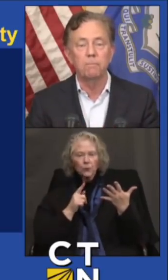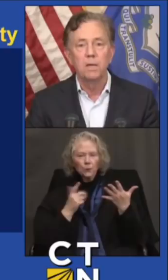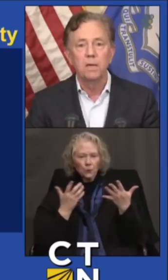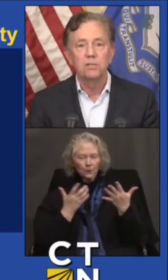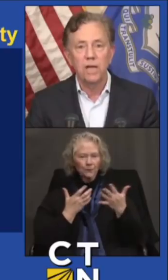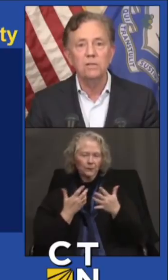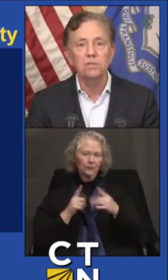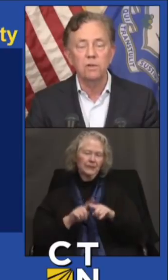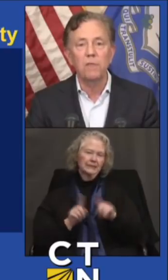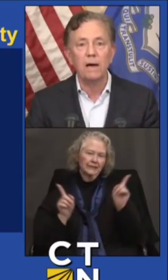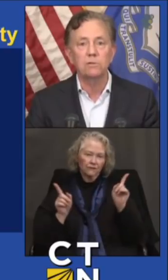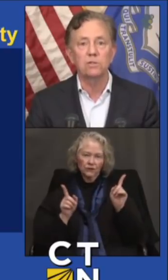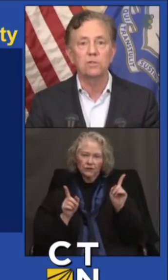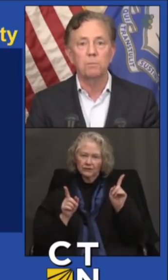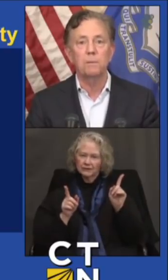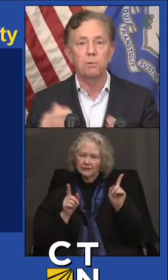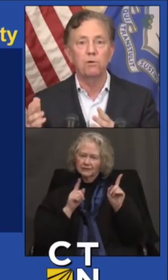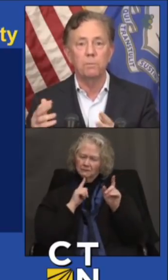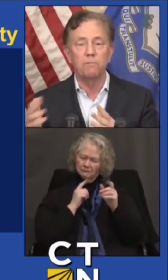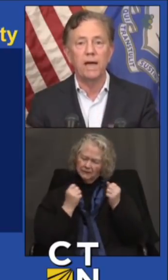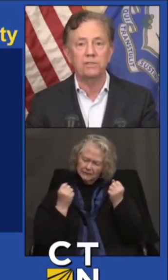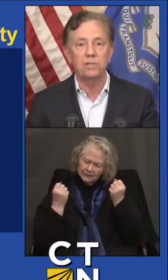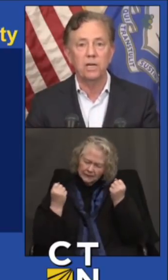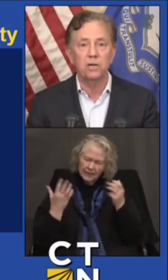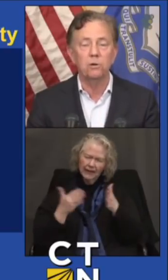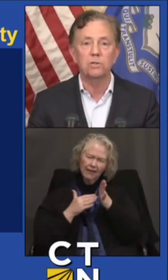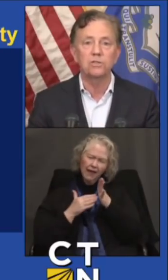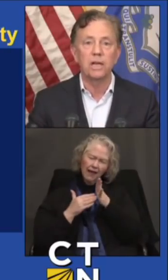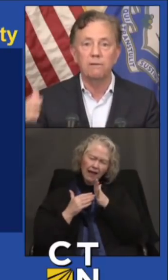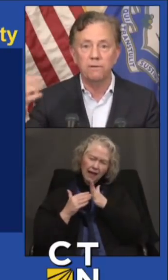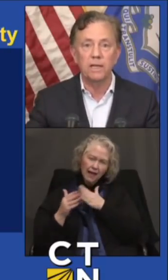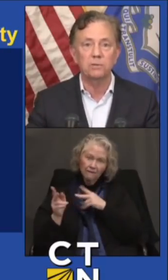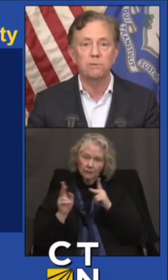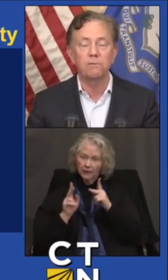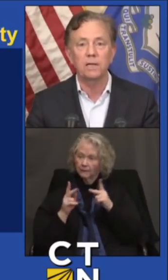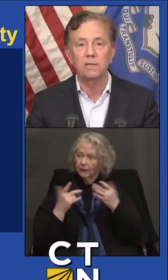represents tens of thousands of people who have been vaccinated, who are